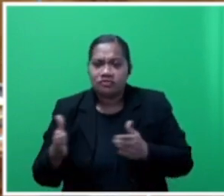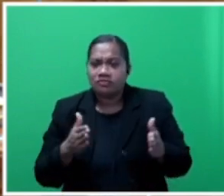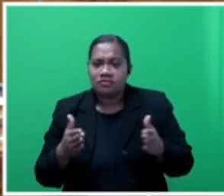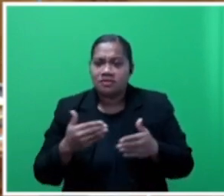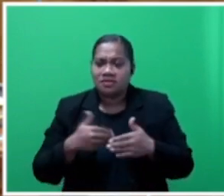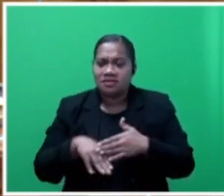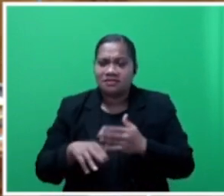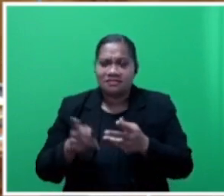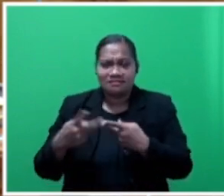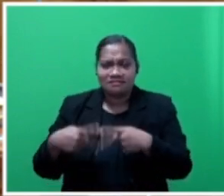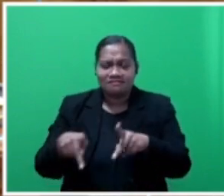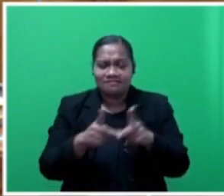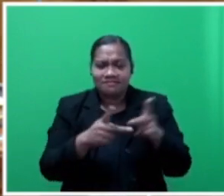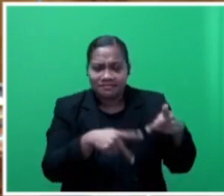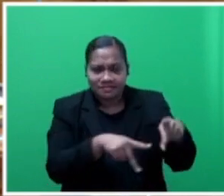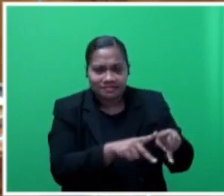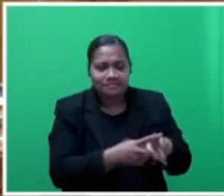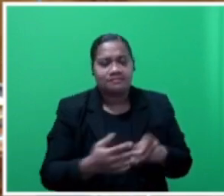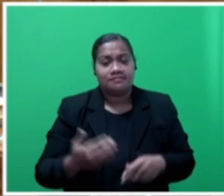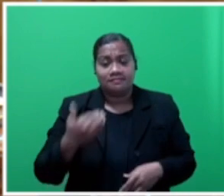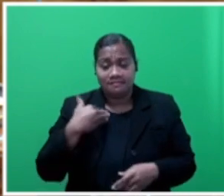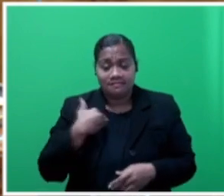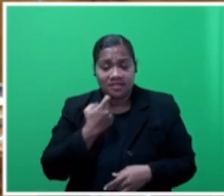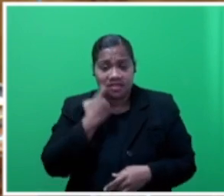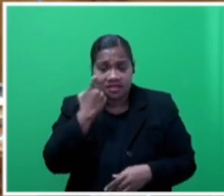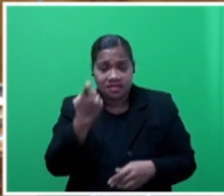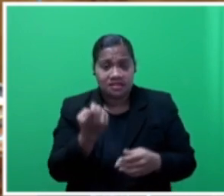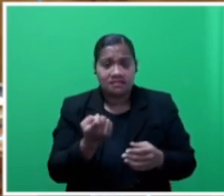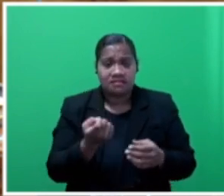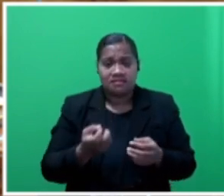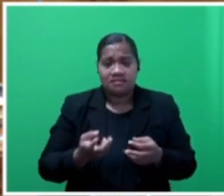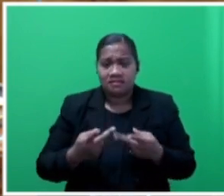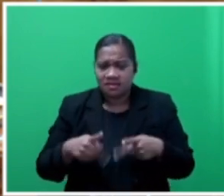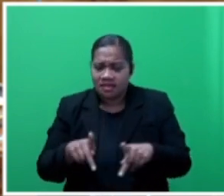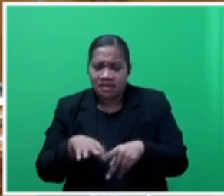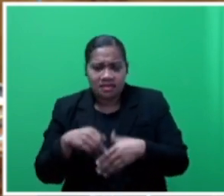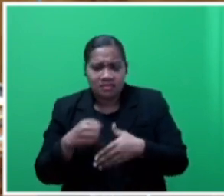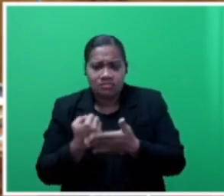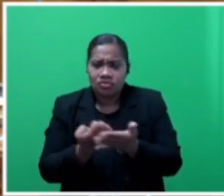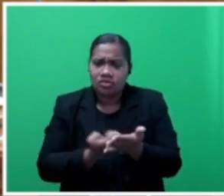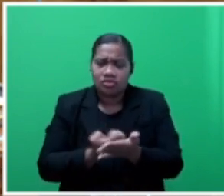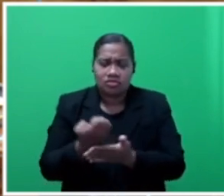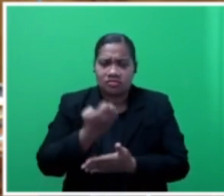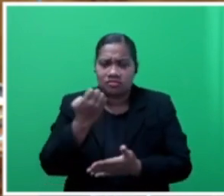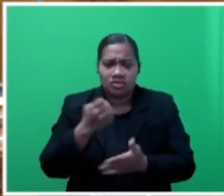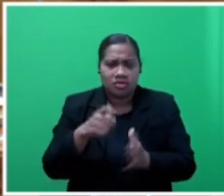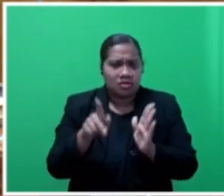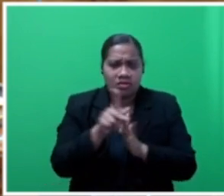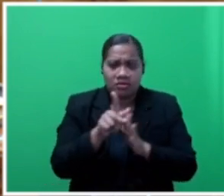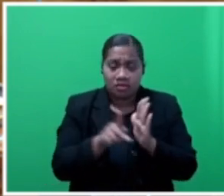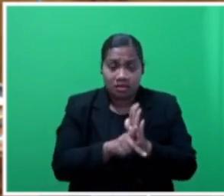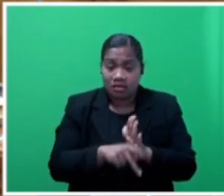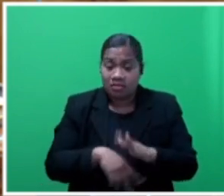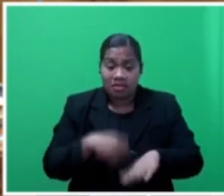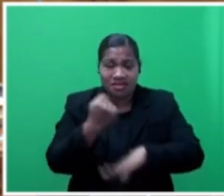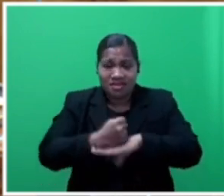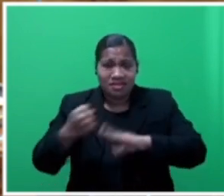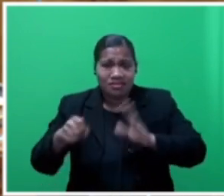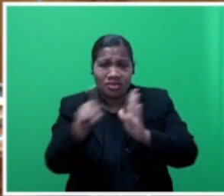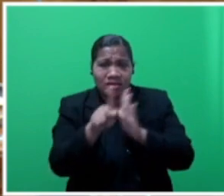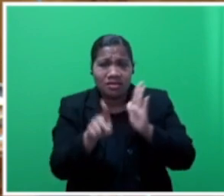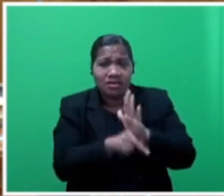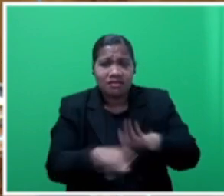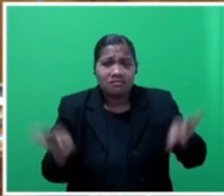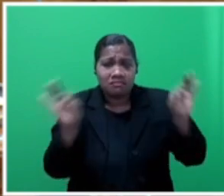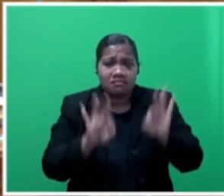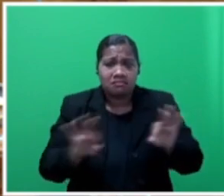healthcare facilities and support services to economic policy blunders. So far, government's policies have not shown